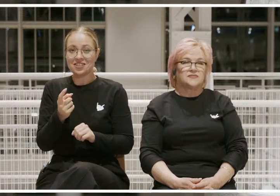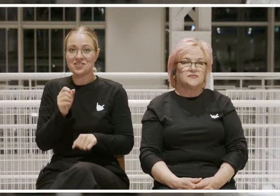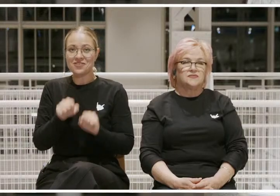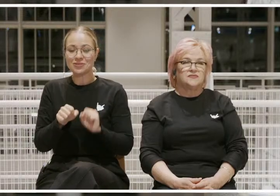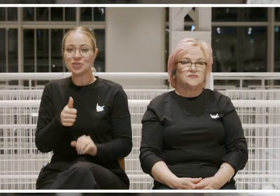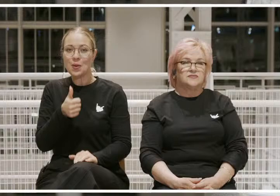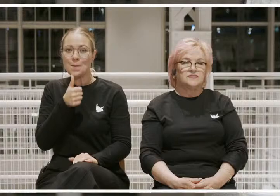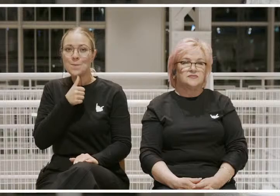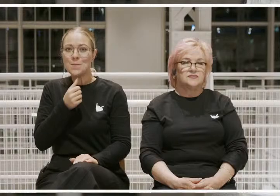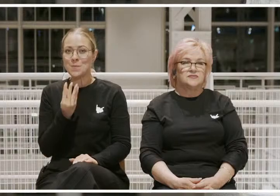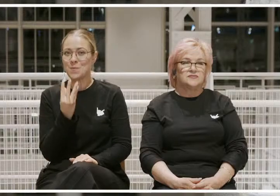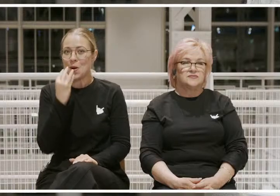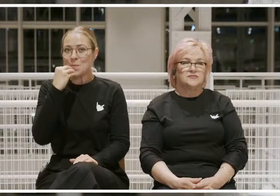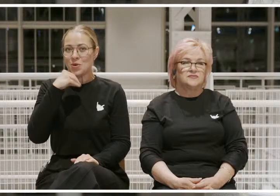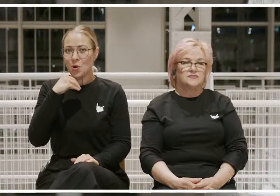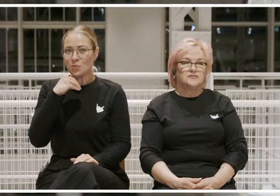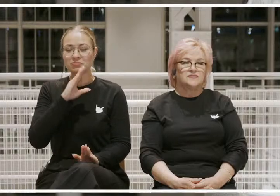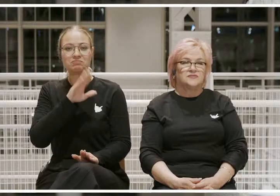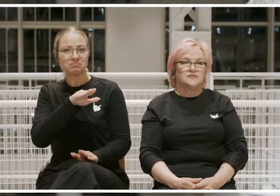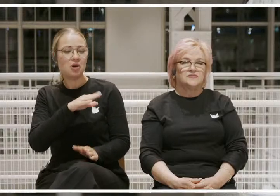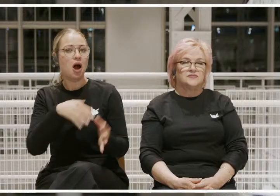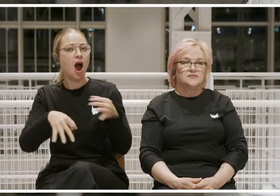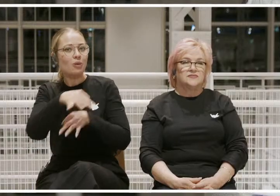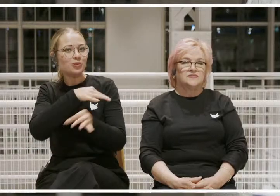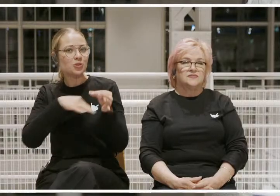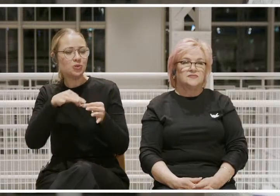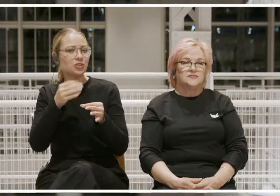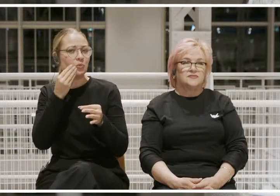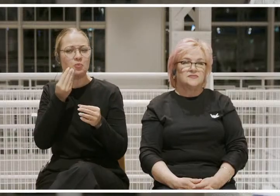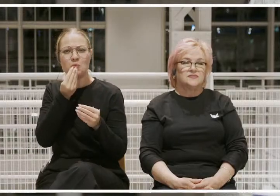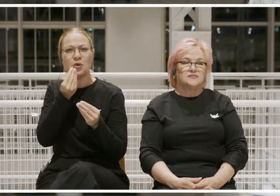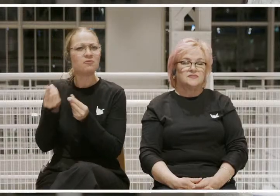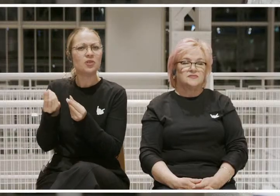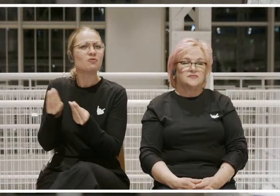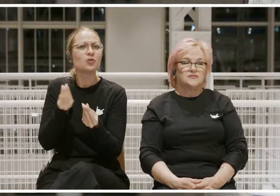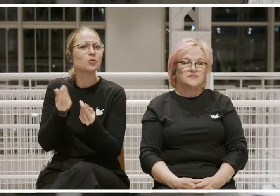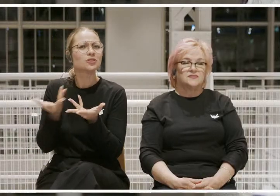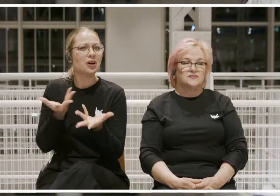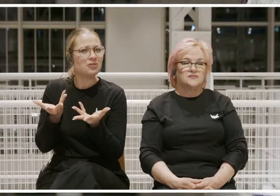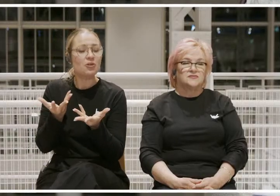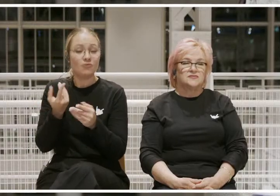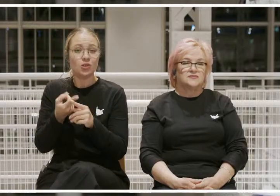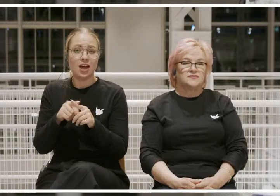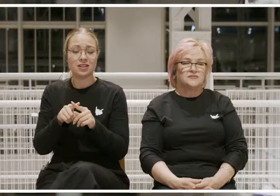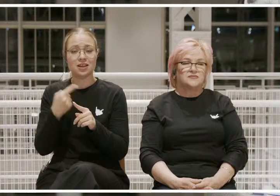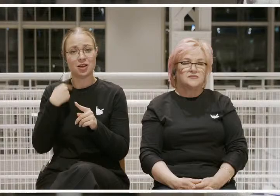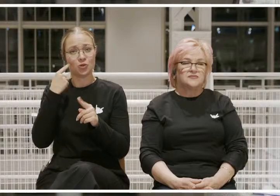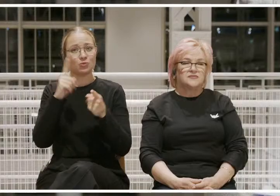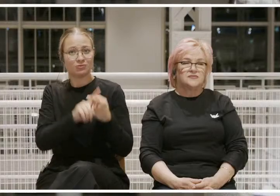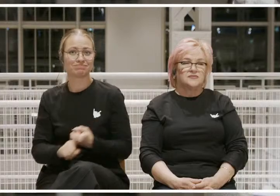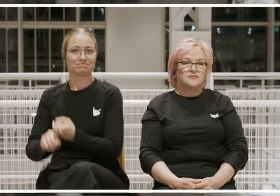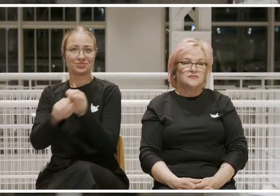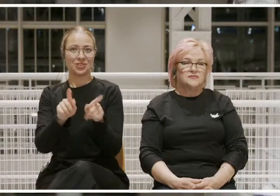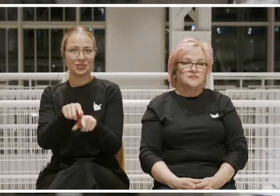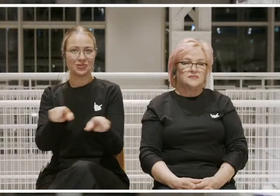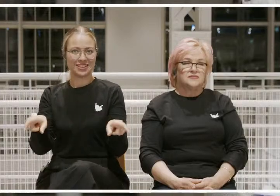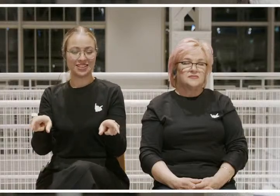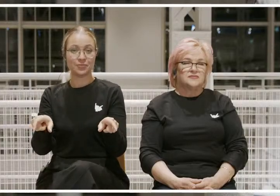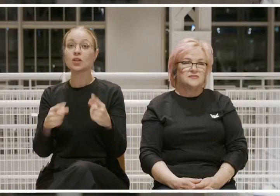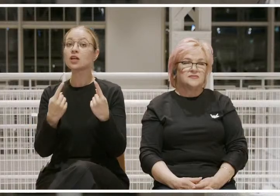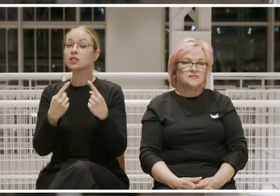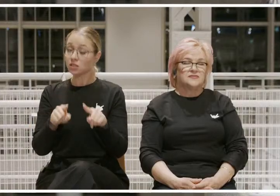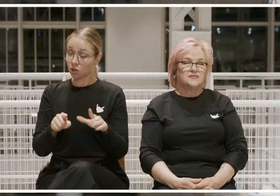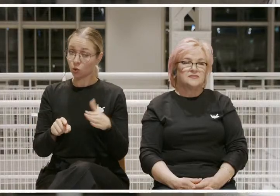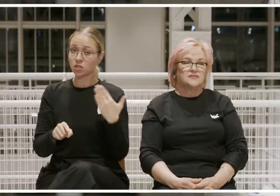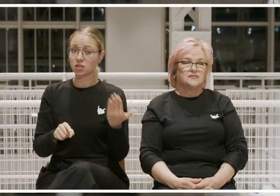eating experience with other people. I think this unites people. But on the other hand, I also would